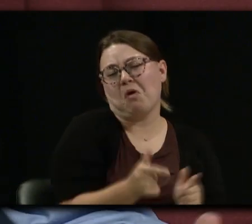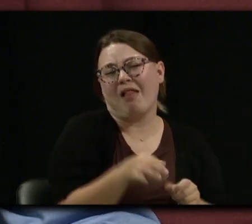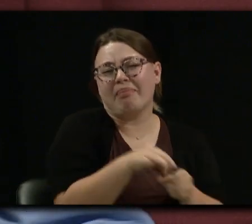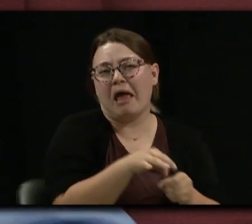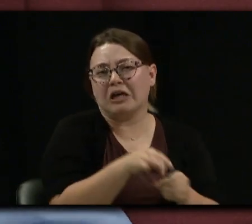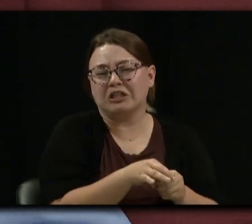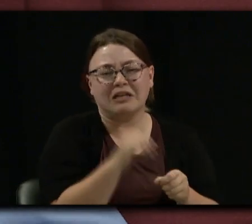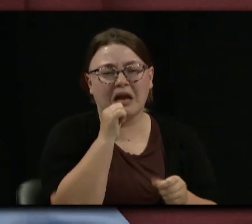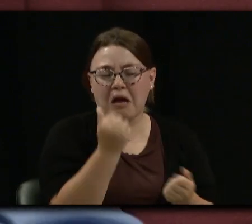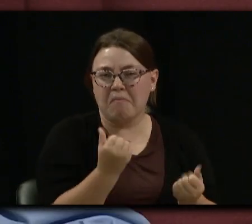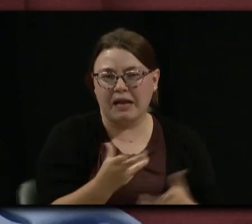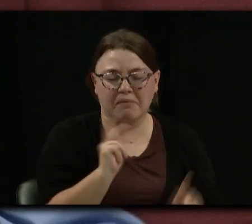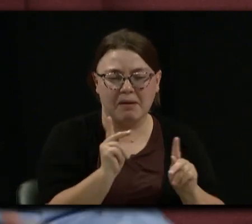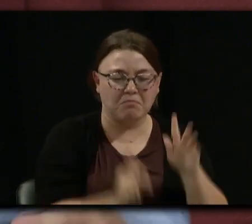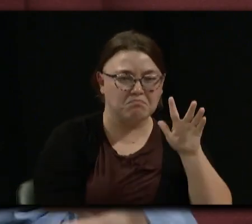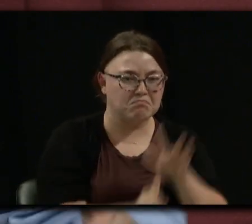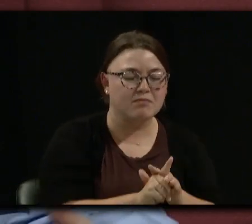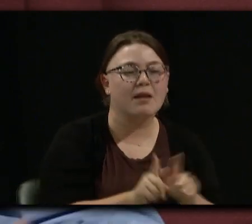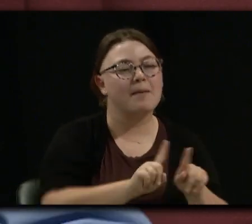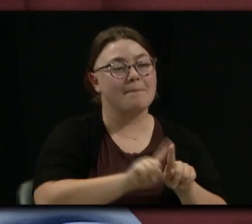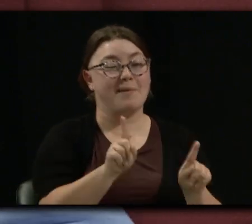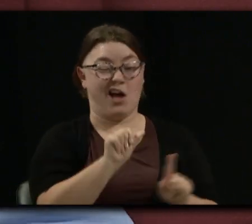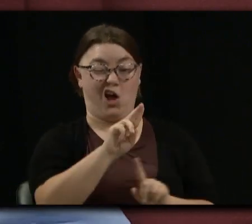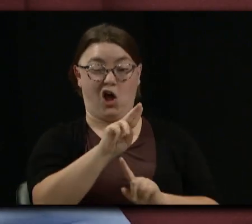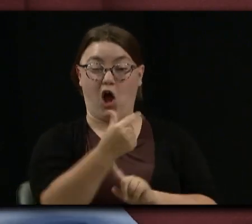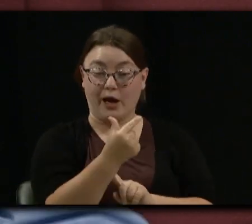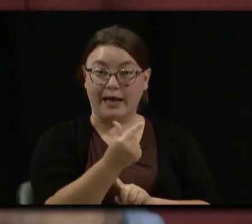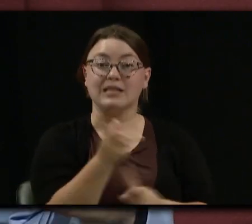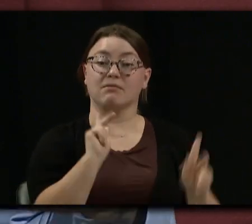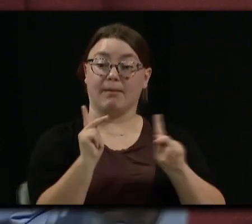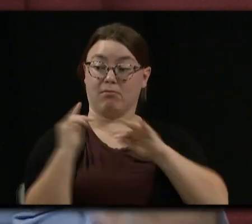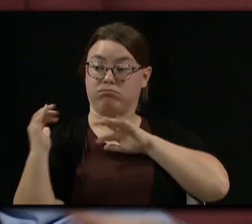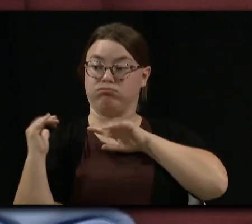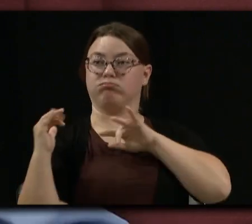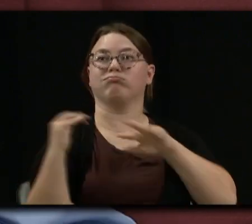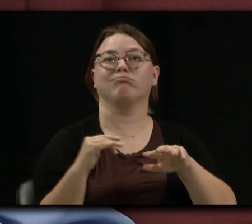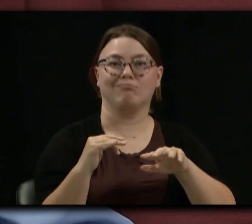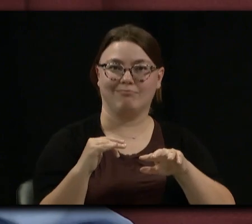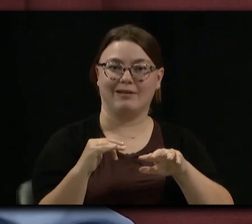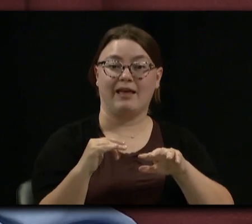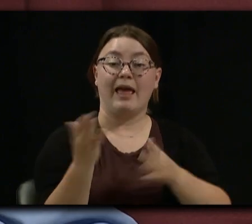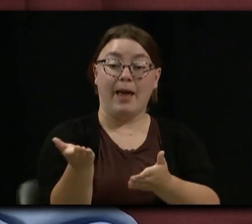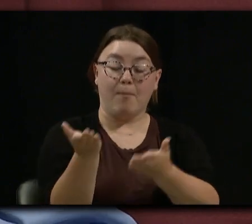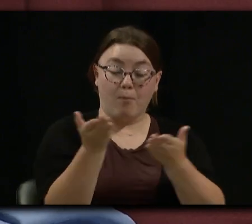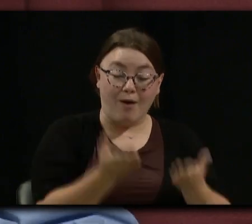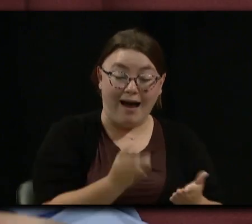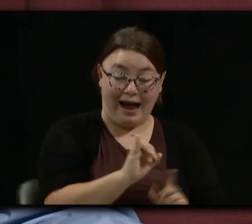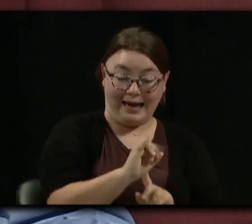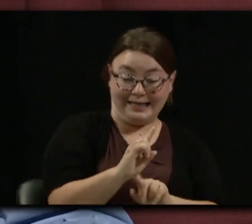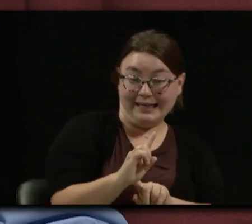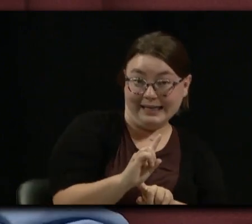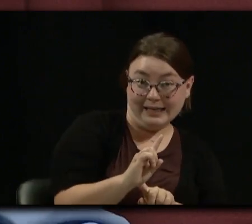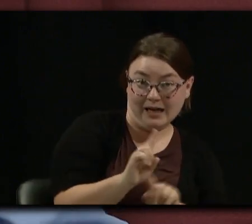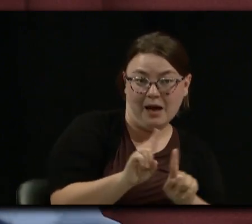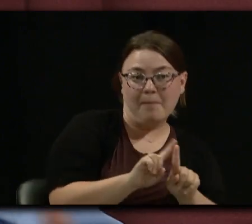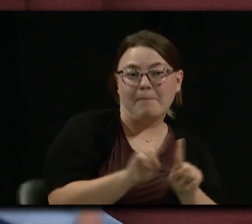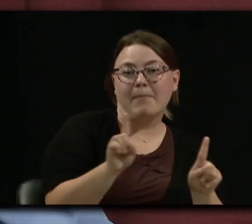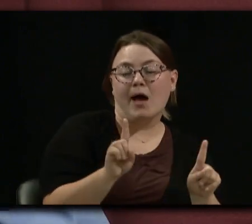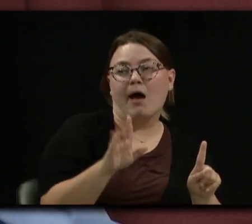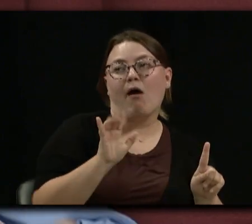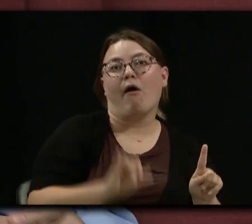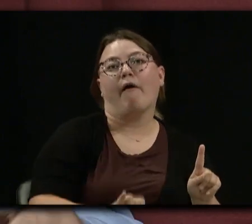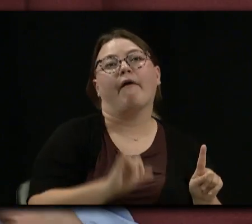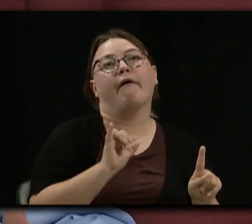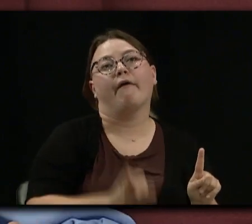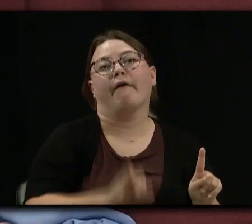course. But in August, we saw an uptick in people they came in with their ID, but many of them didn't realize that